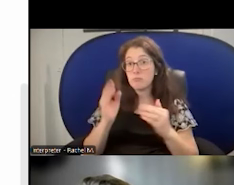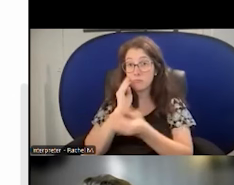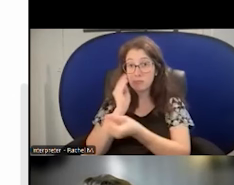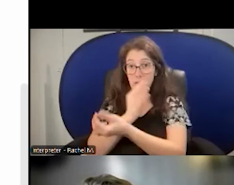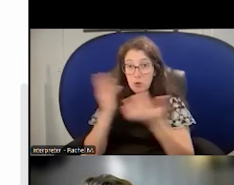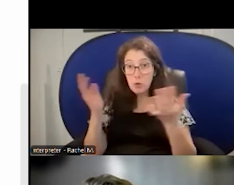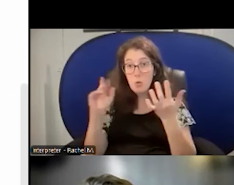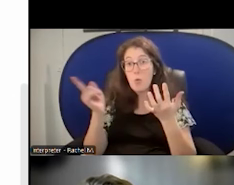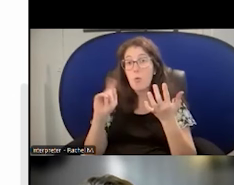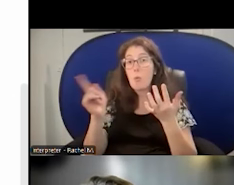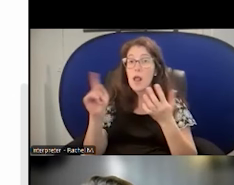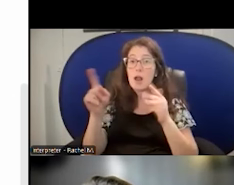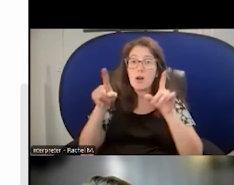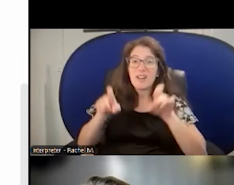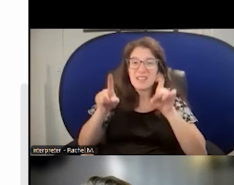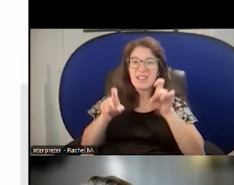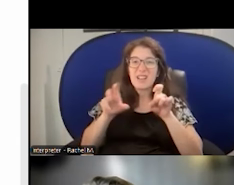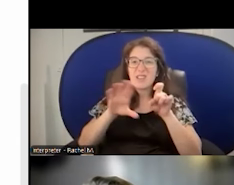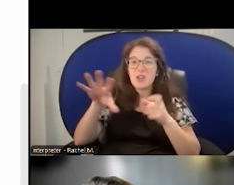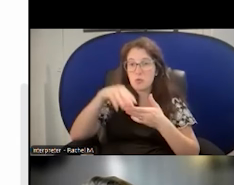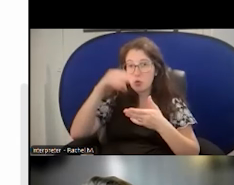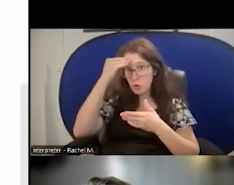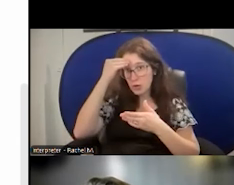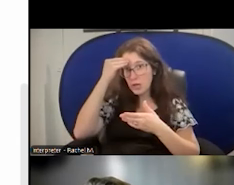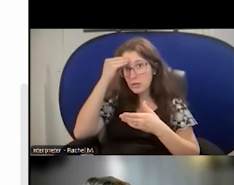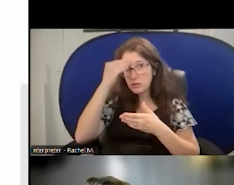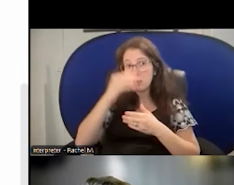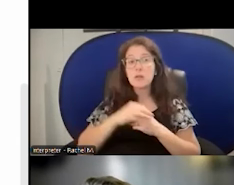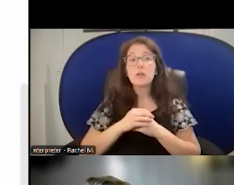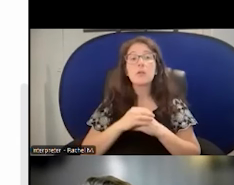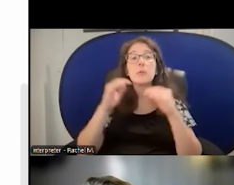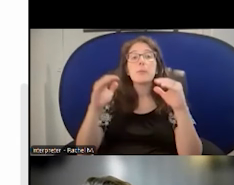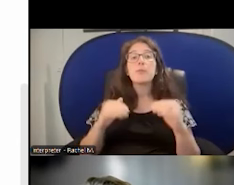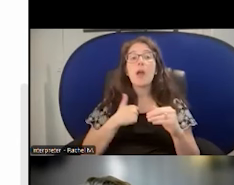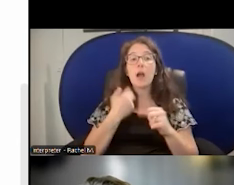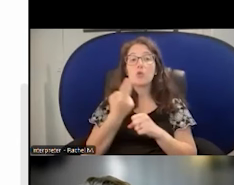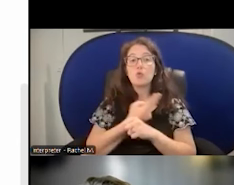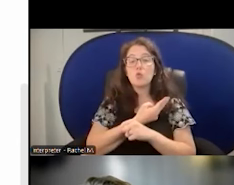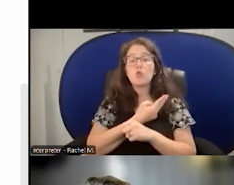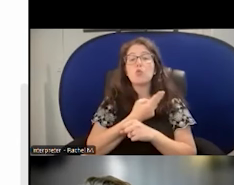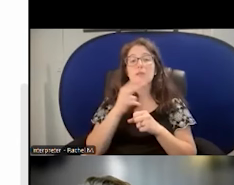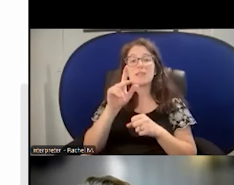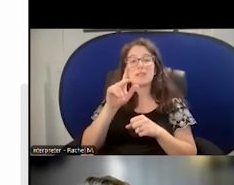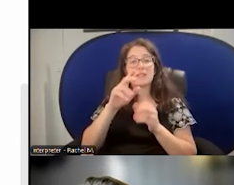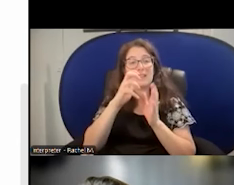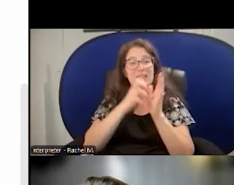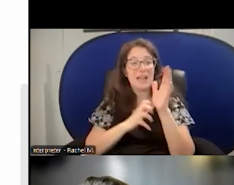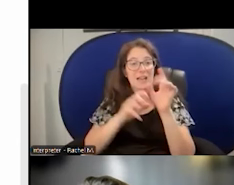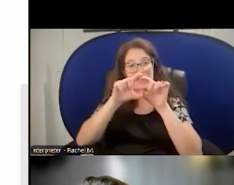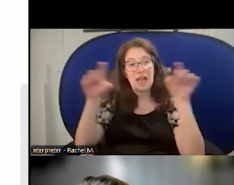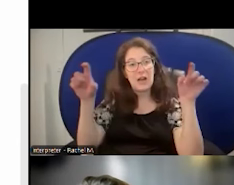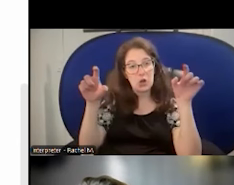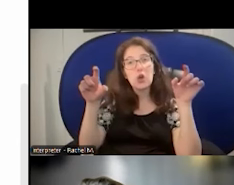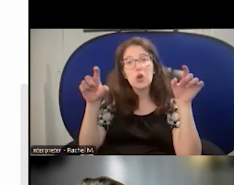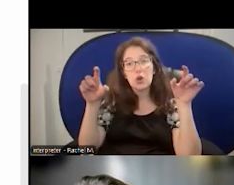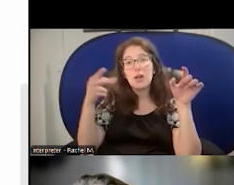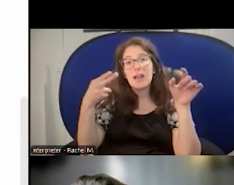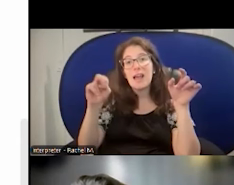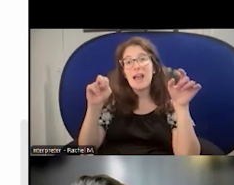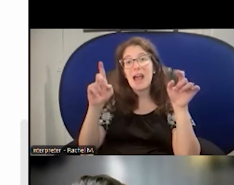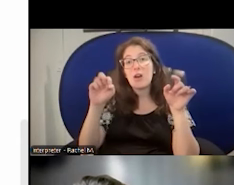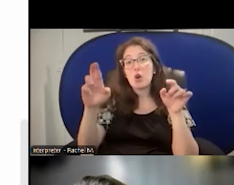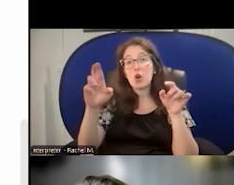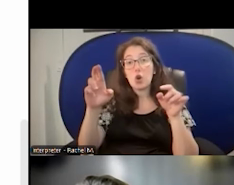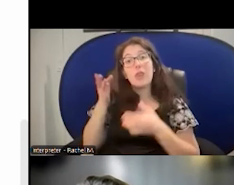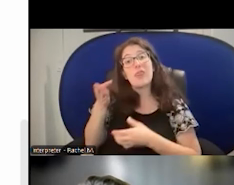going to assess their learning. And then I use text headers in Canvas to organize within